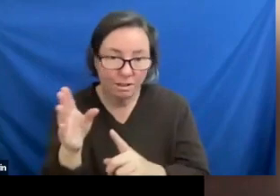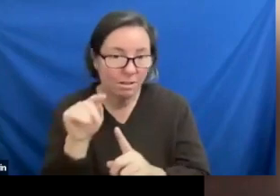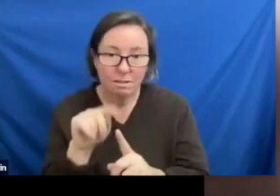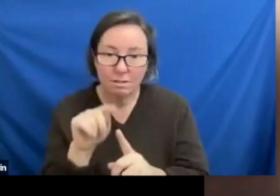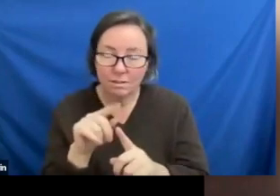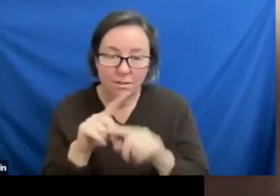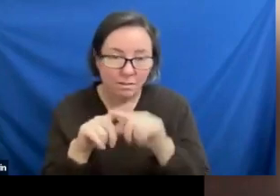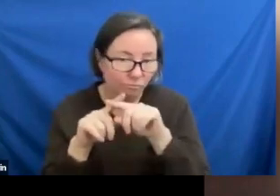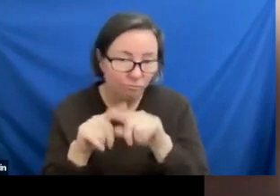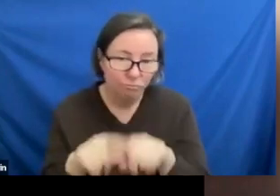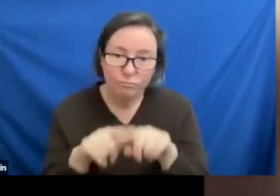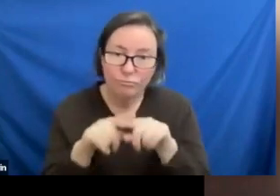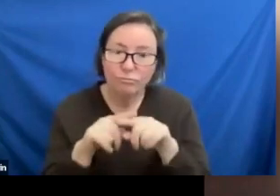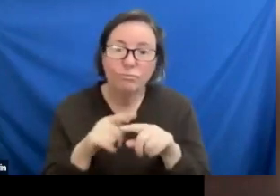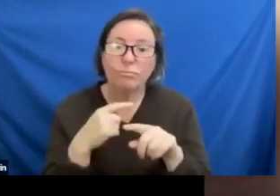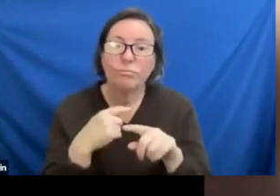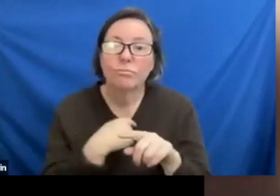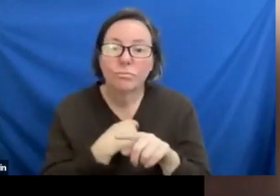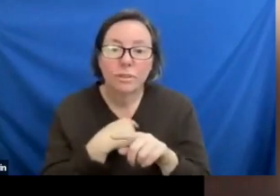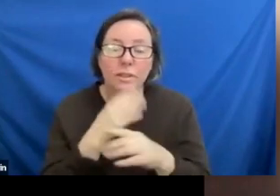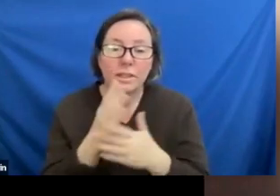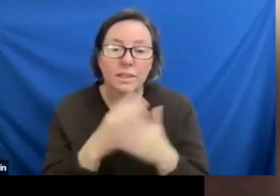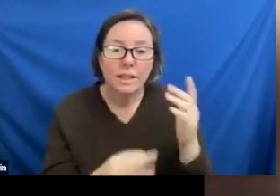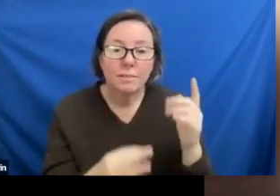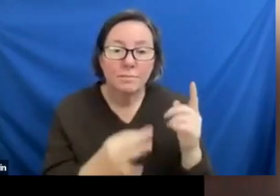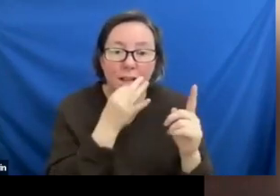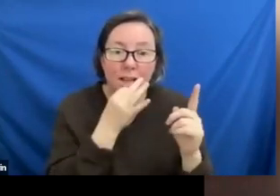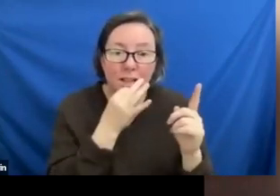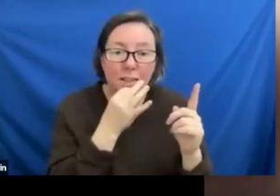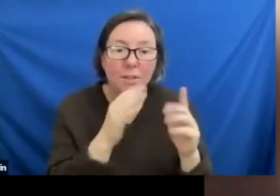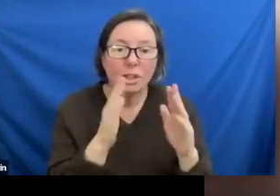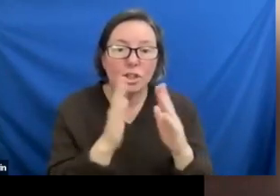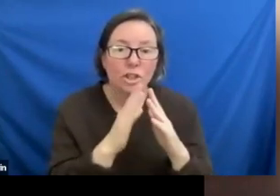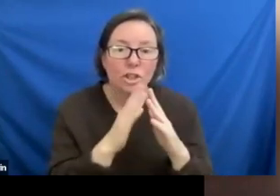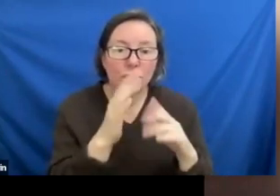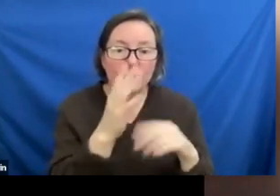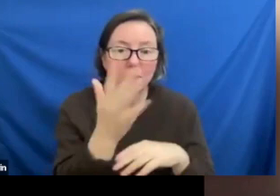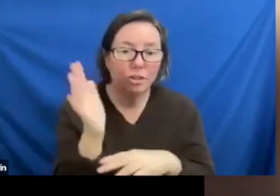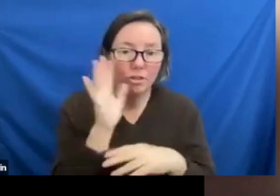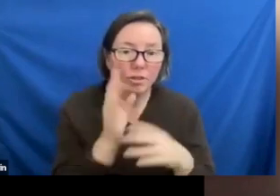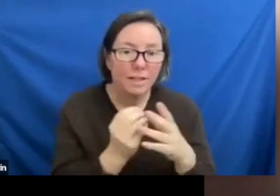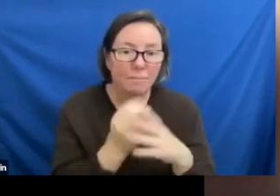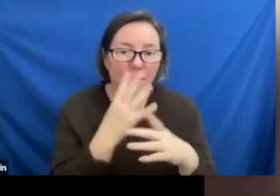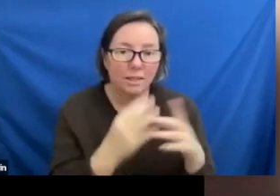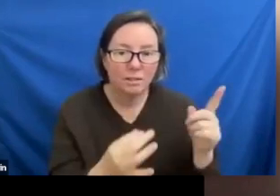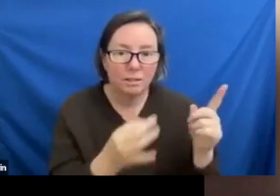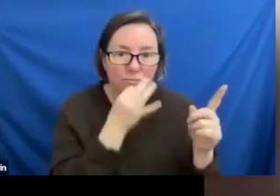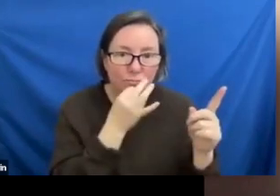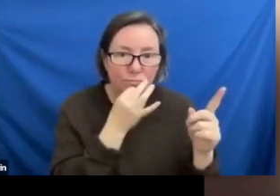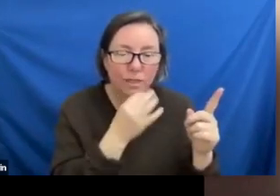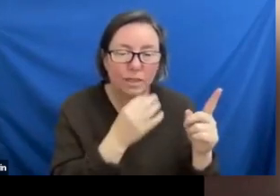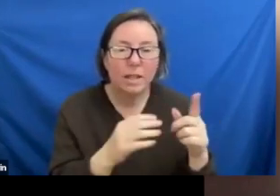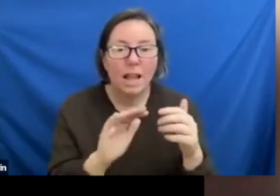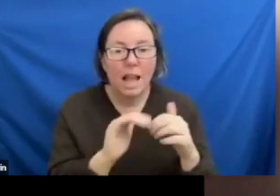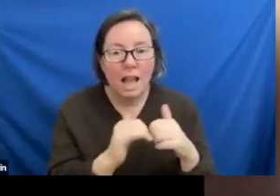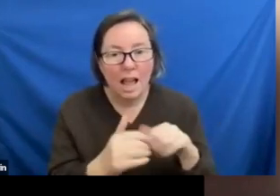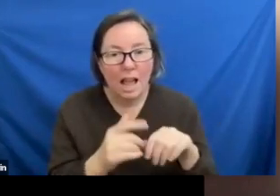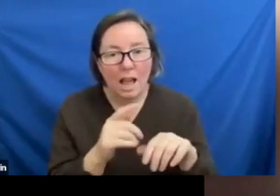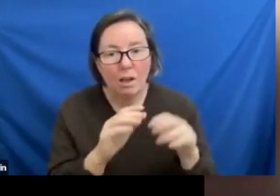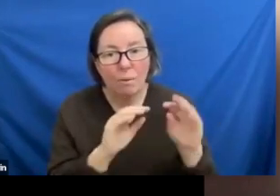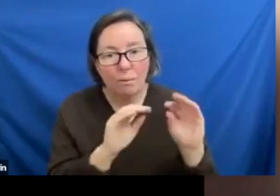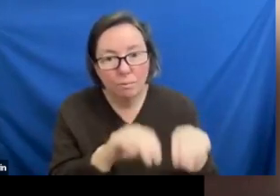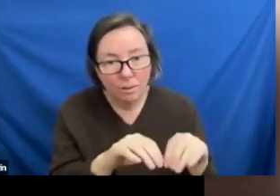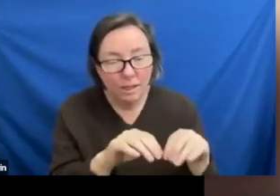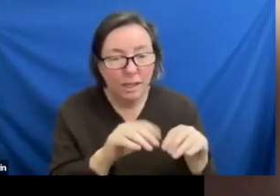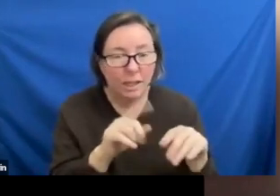rely on some experts in urban tree planting and maturity and growth, and they